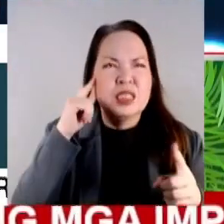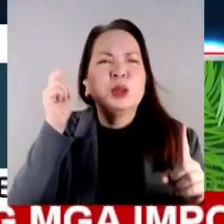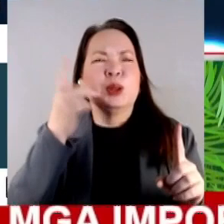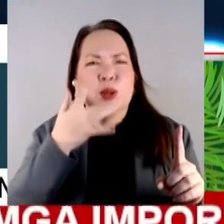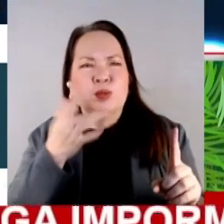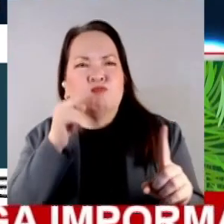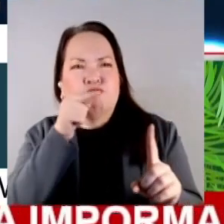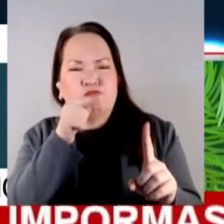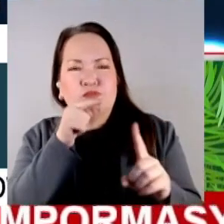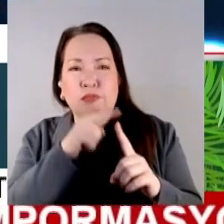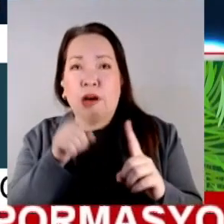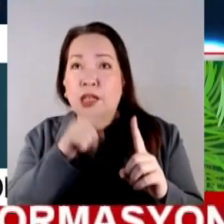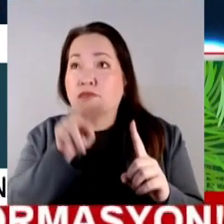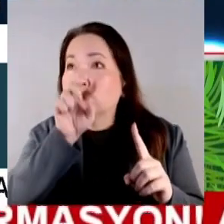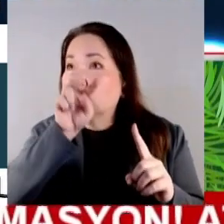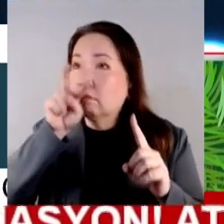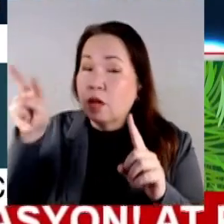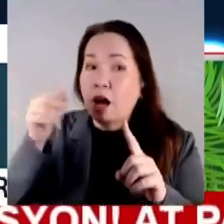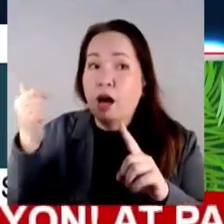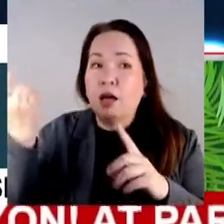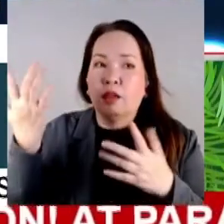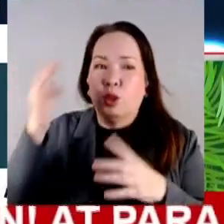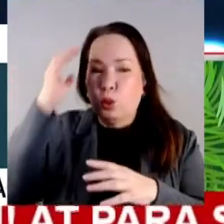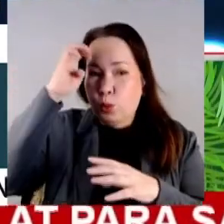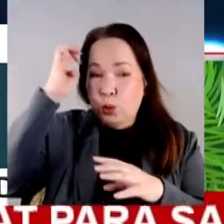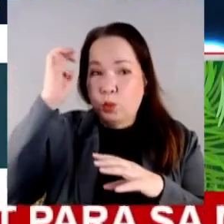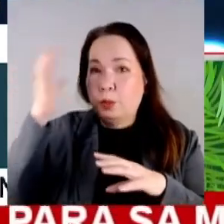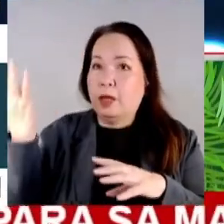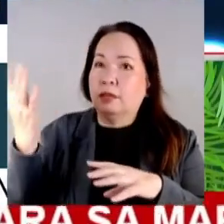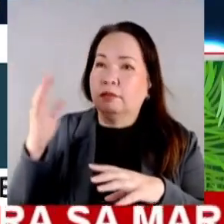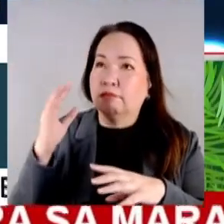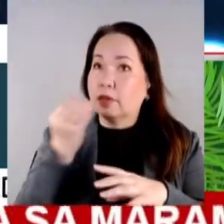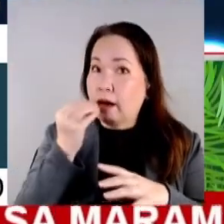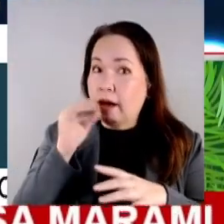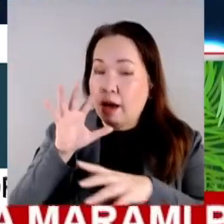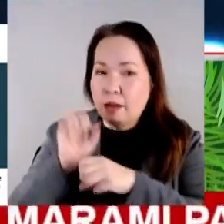the Mediterranean diet, the Mediterranean diet, di ba it's a very